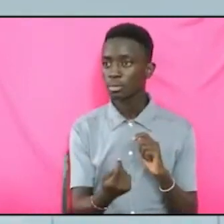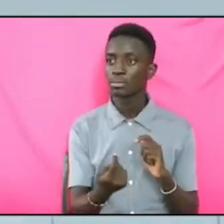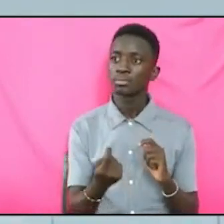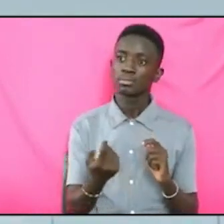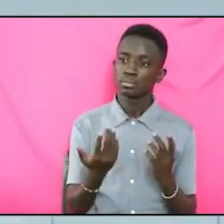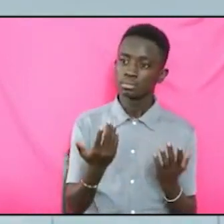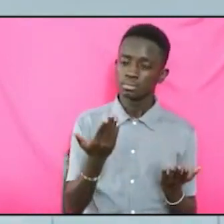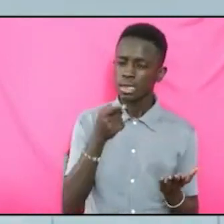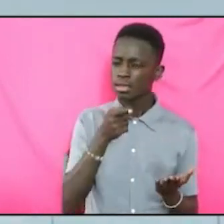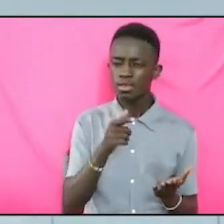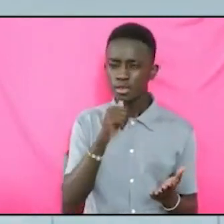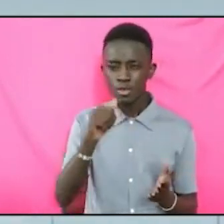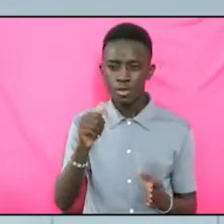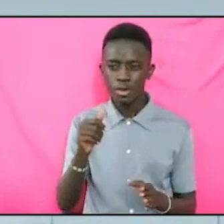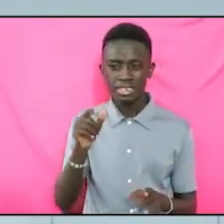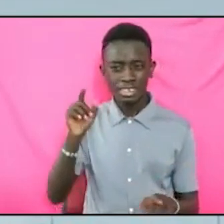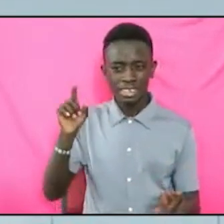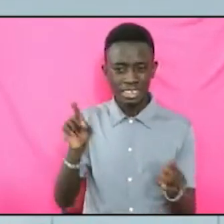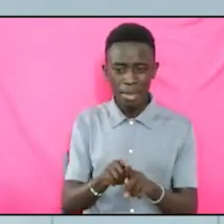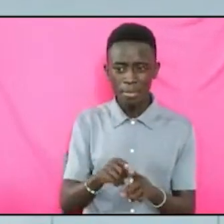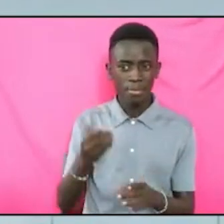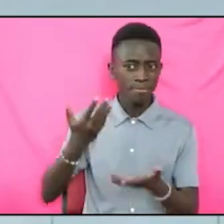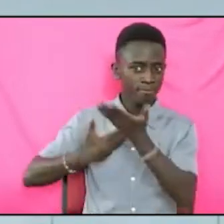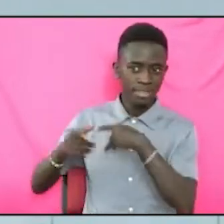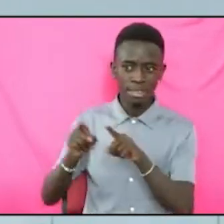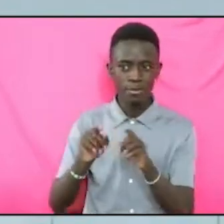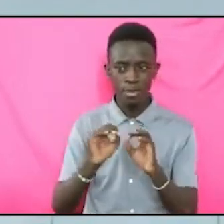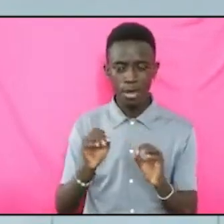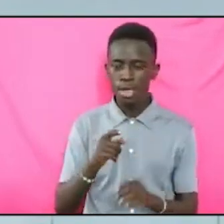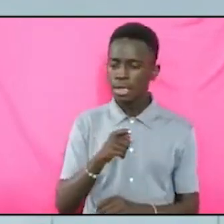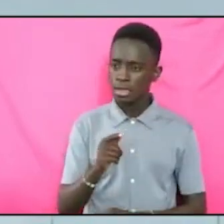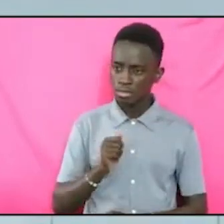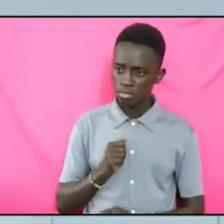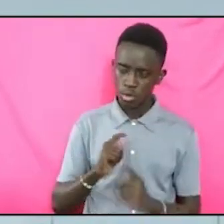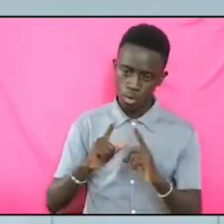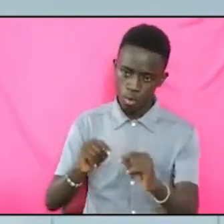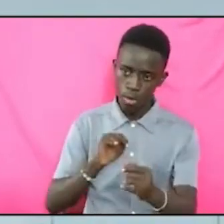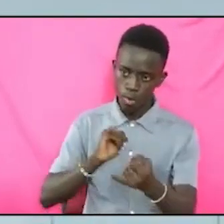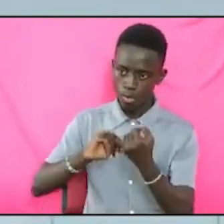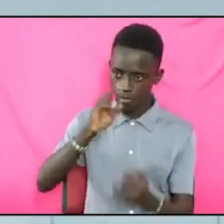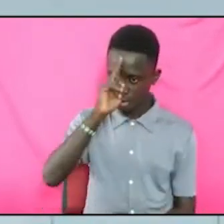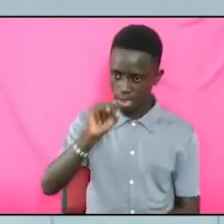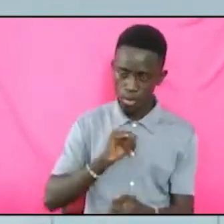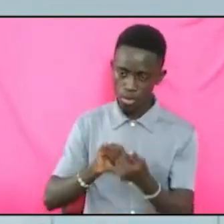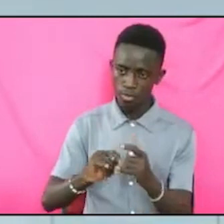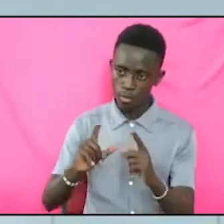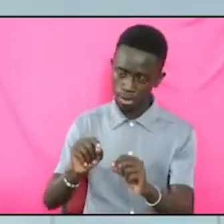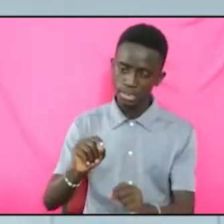and she was no longer the same again, she said, I wish my master would go see the prophet in